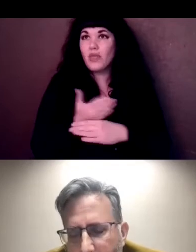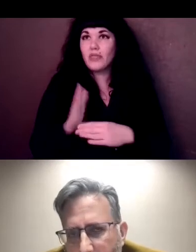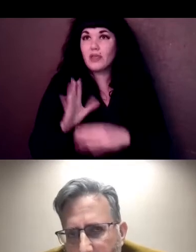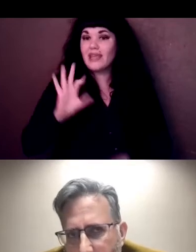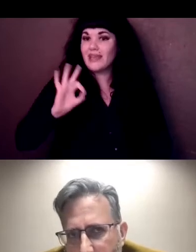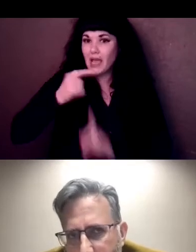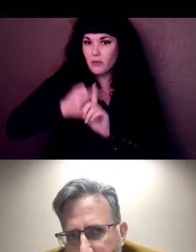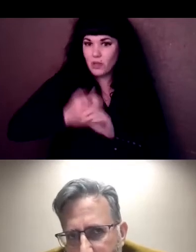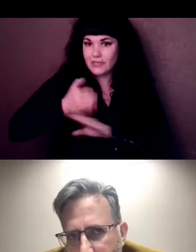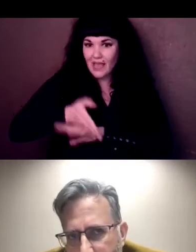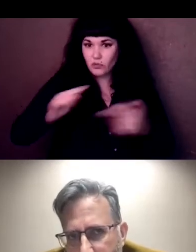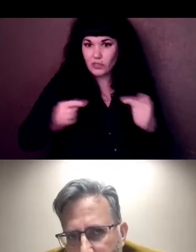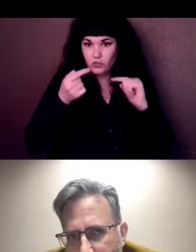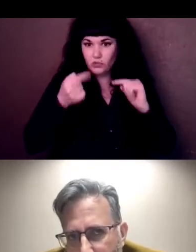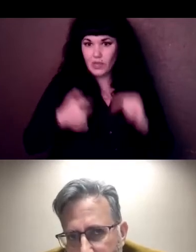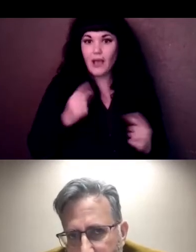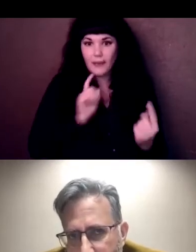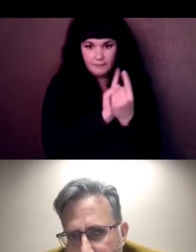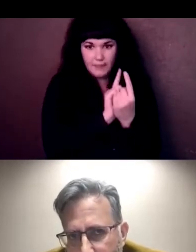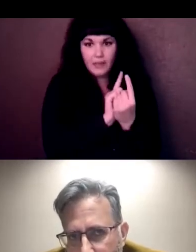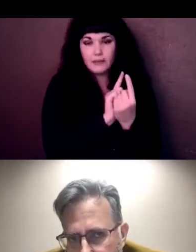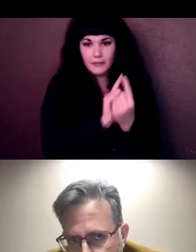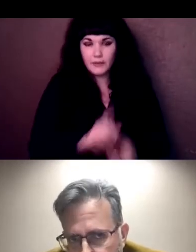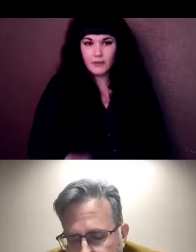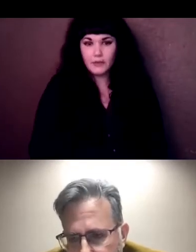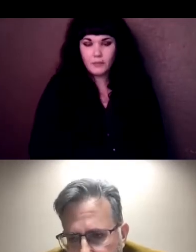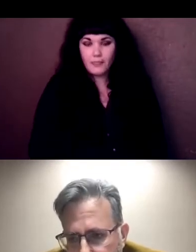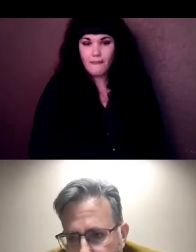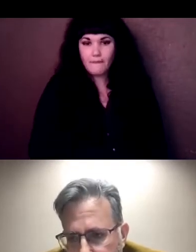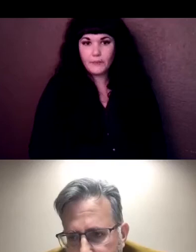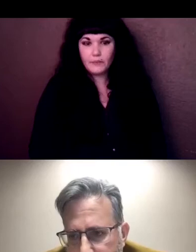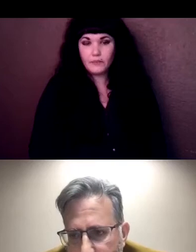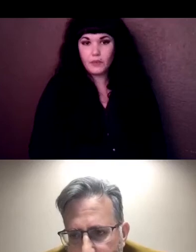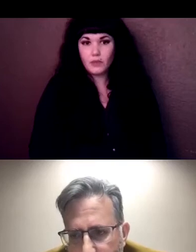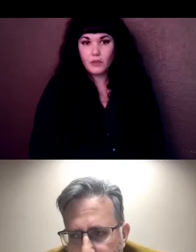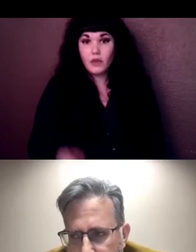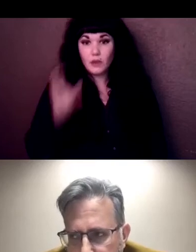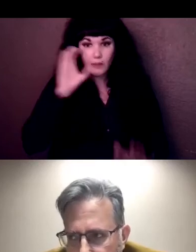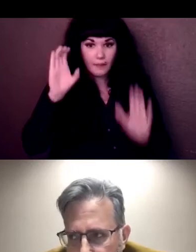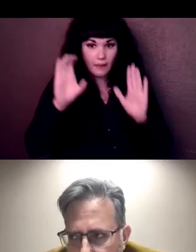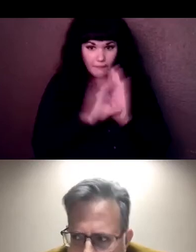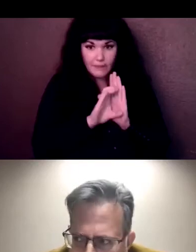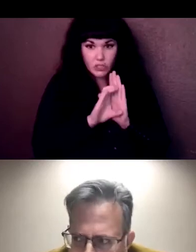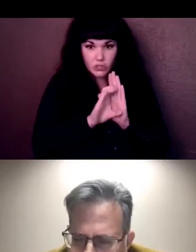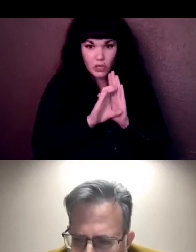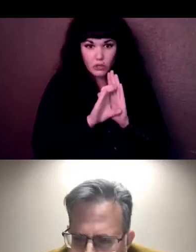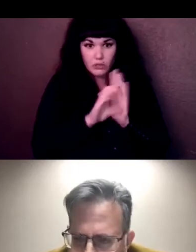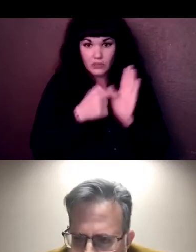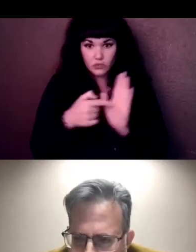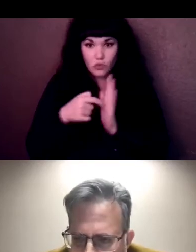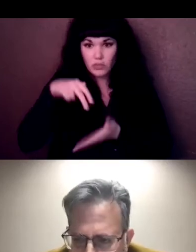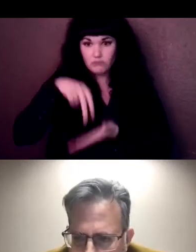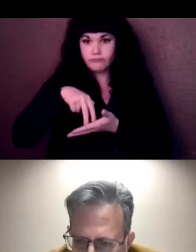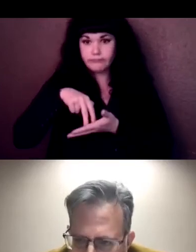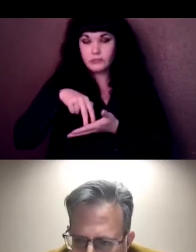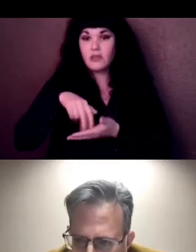injury. And then the picture of him showing himself buff was taken just, I would say, 8